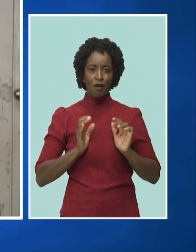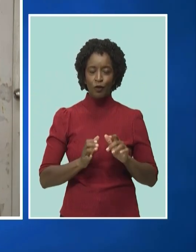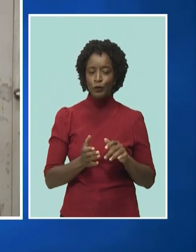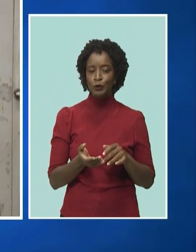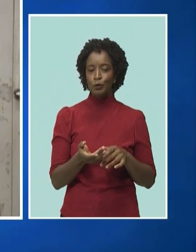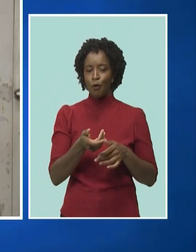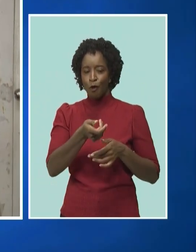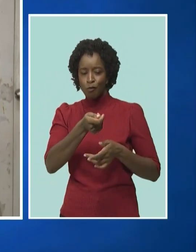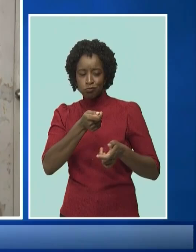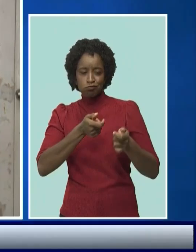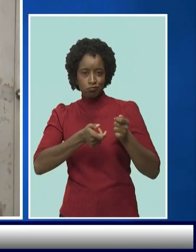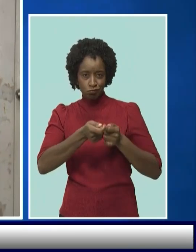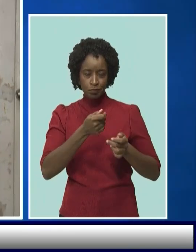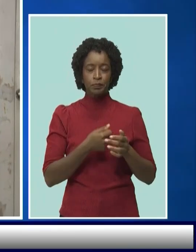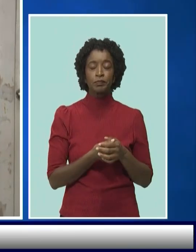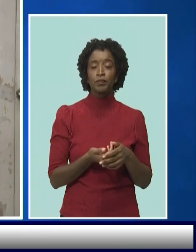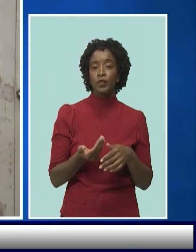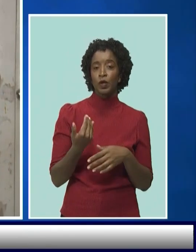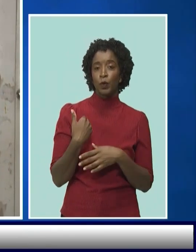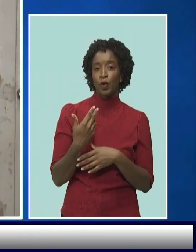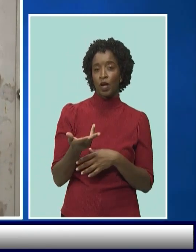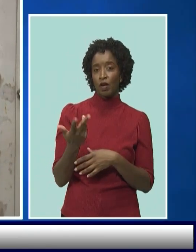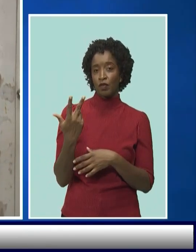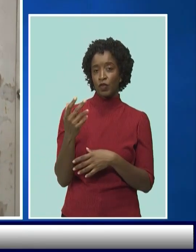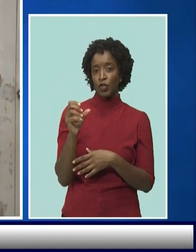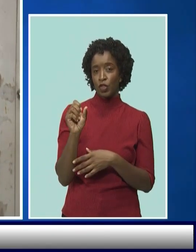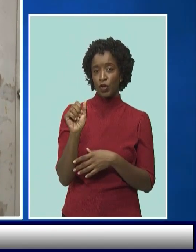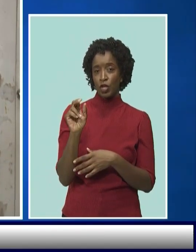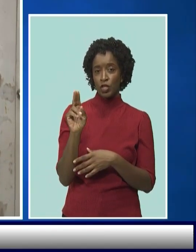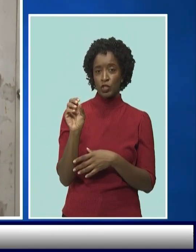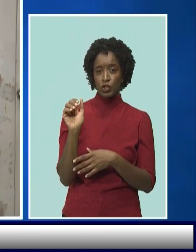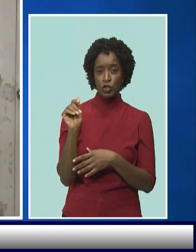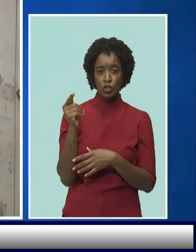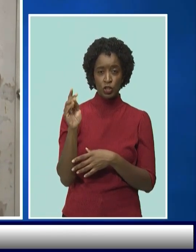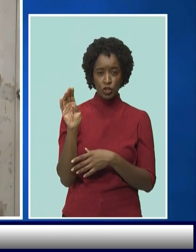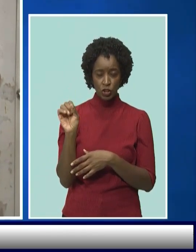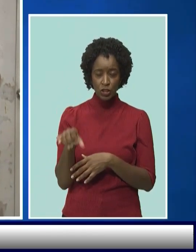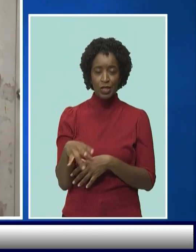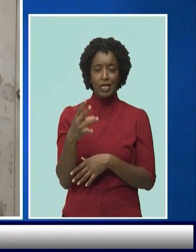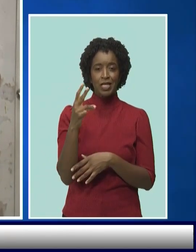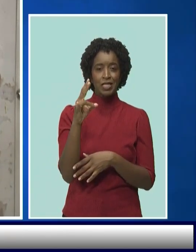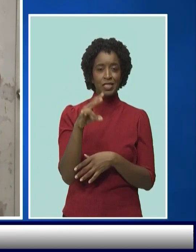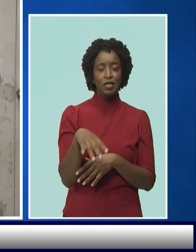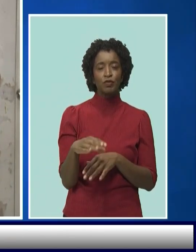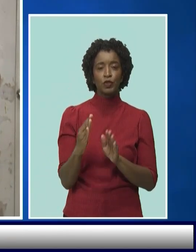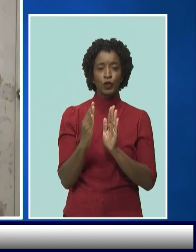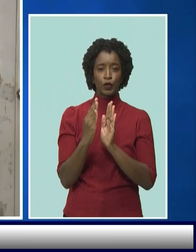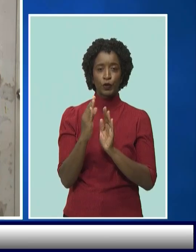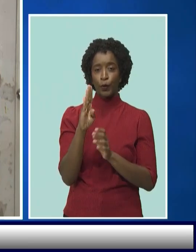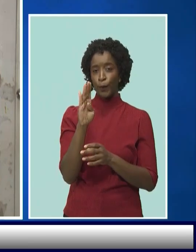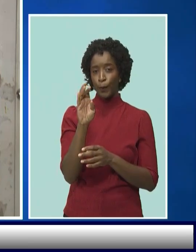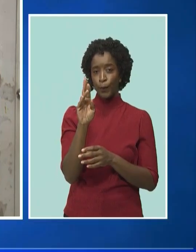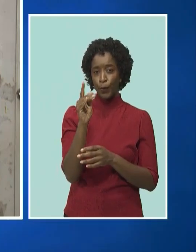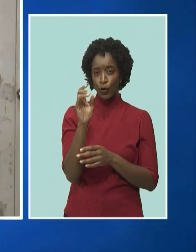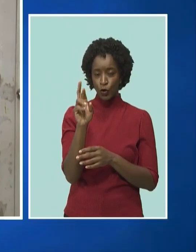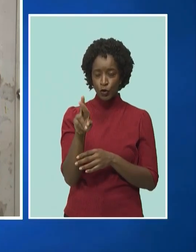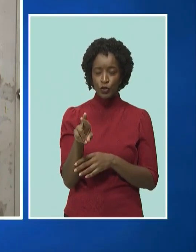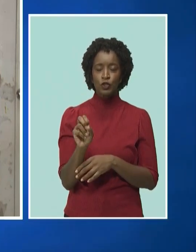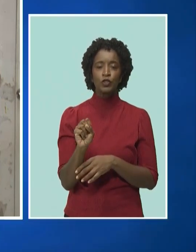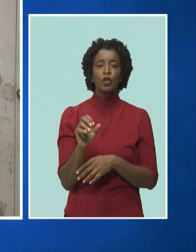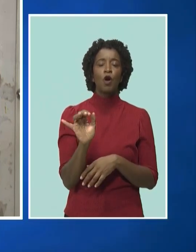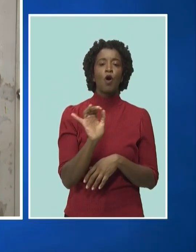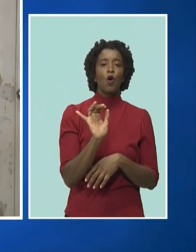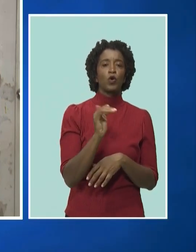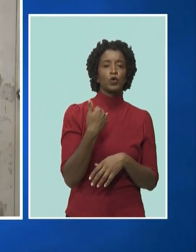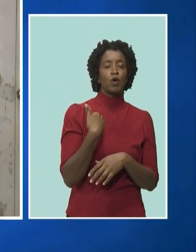far 3 sausages on the market, 17 flavors of burgers. We have 3 ham types also. On November the